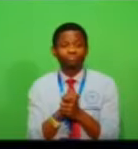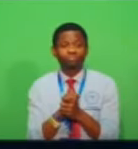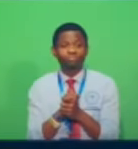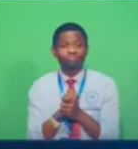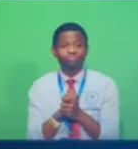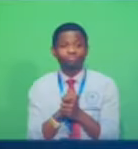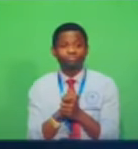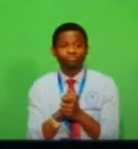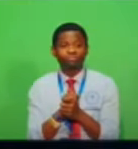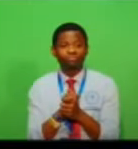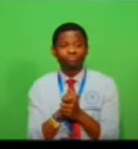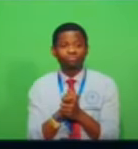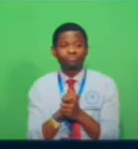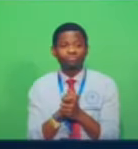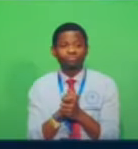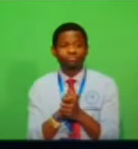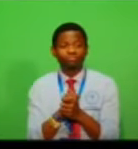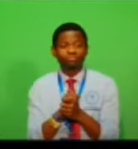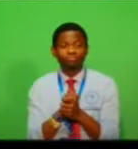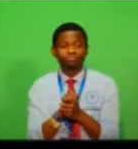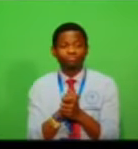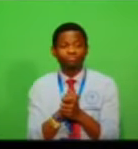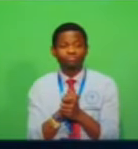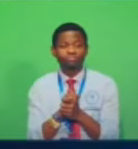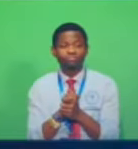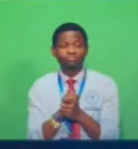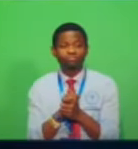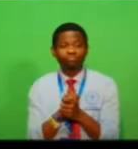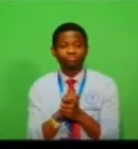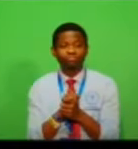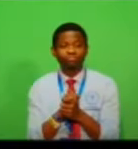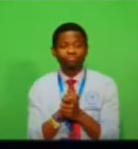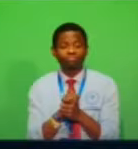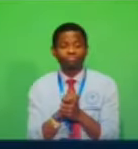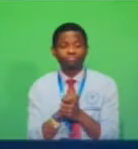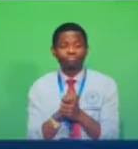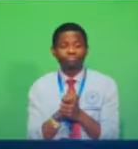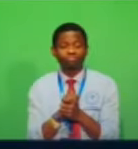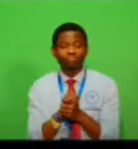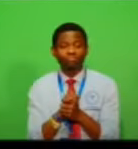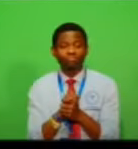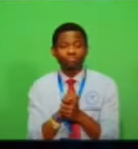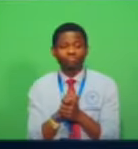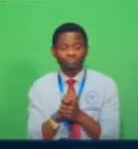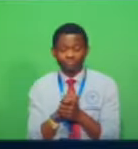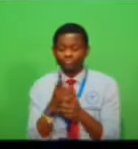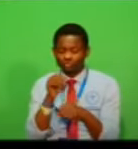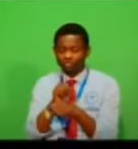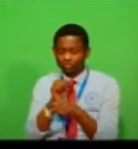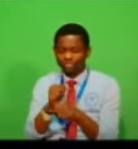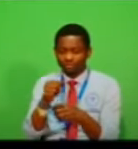MBE by Her Majesty because of the work that she does and the lives that she impacts in the